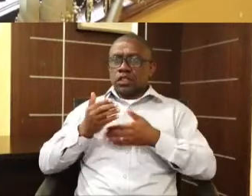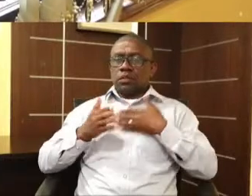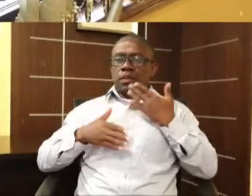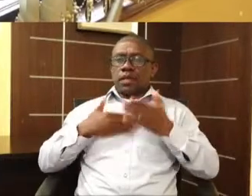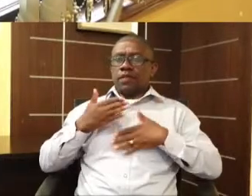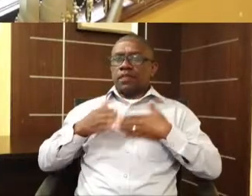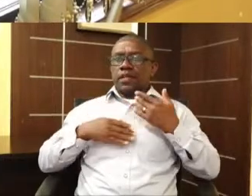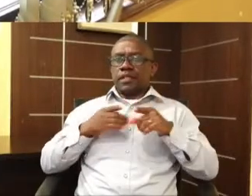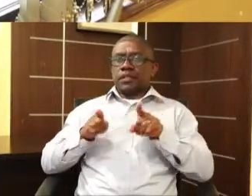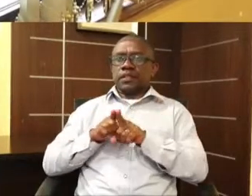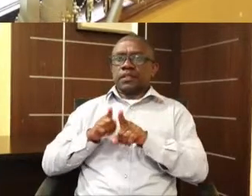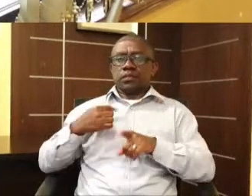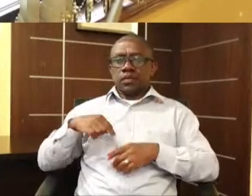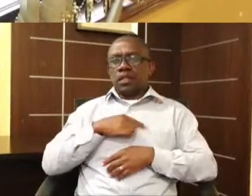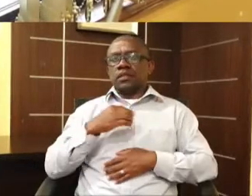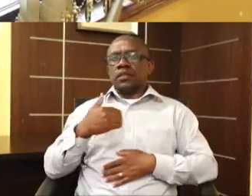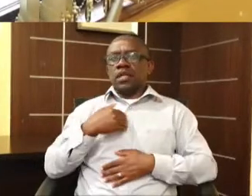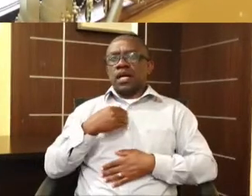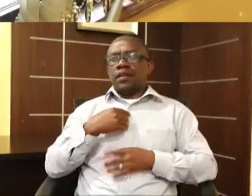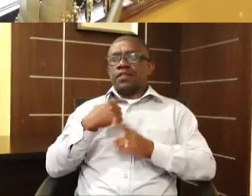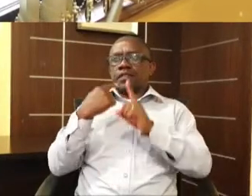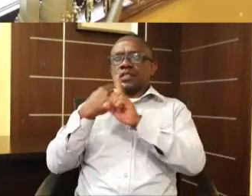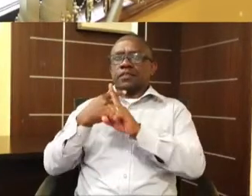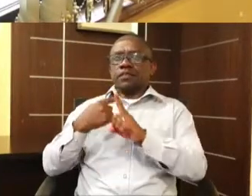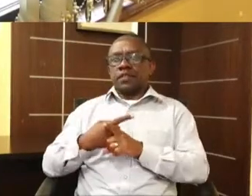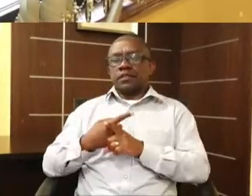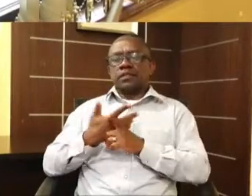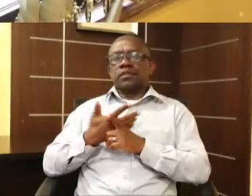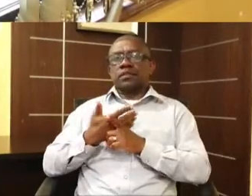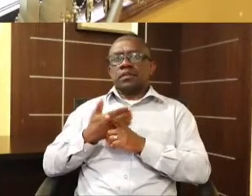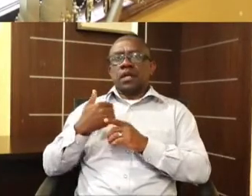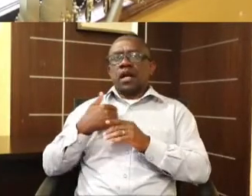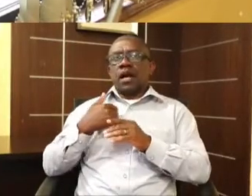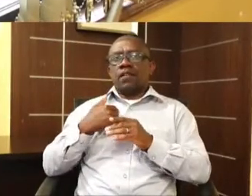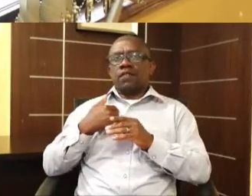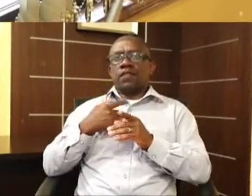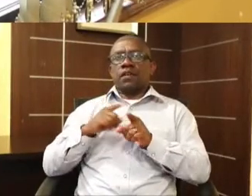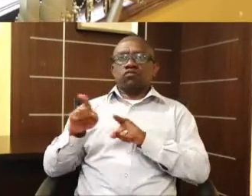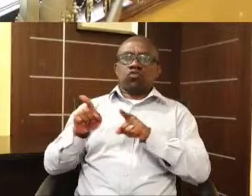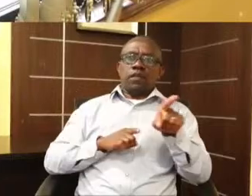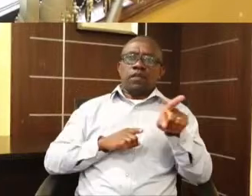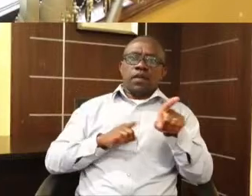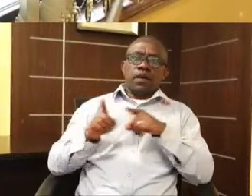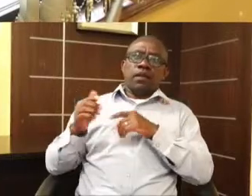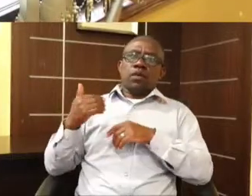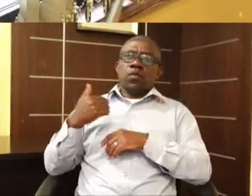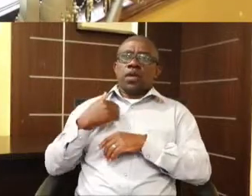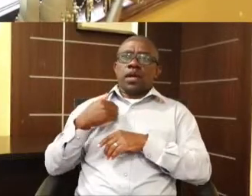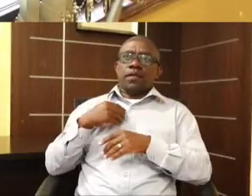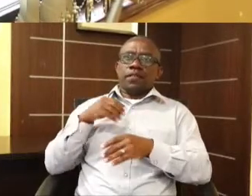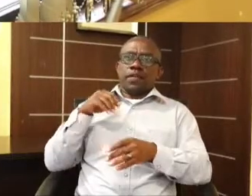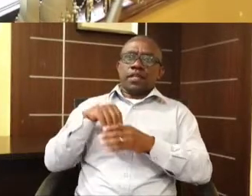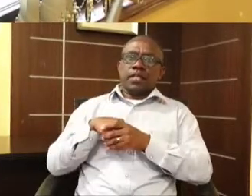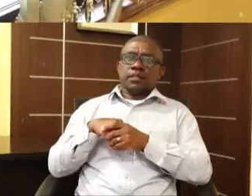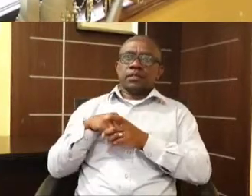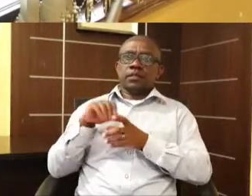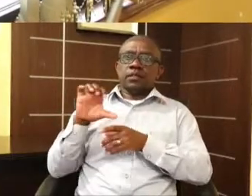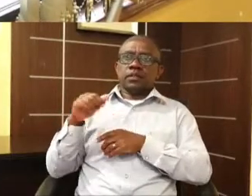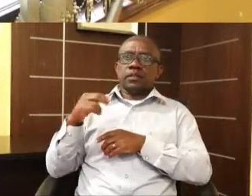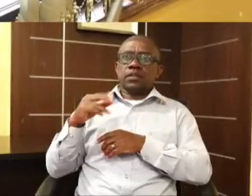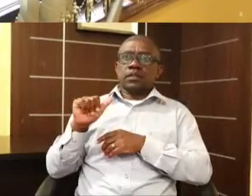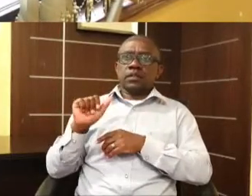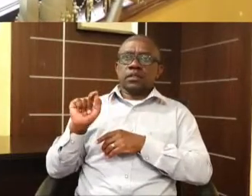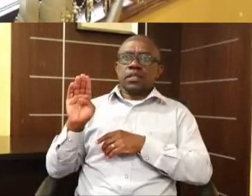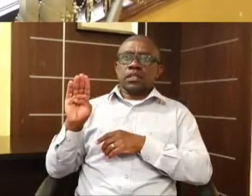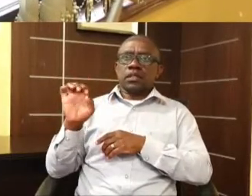have within the several the journeys that we have within the chatbot. I'll give an example